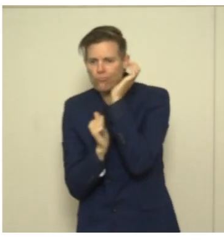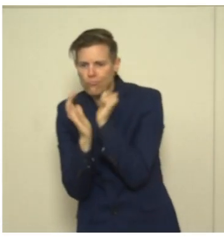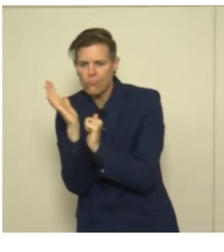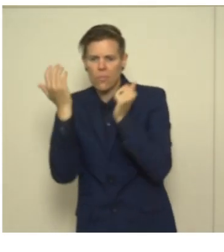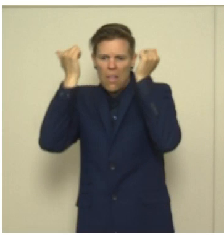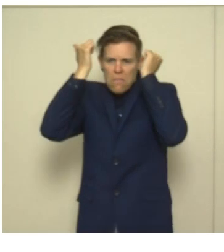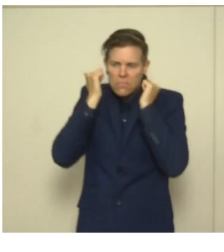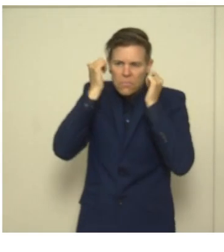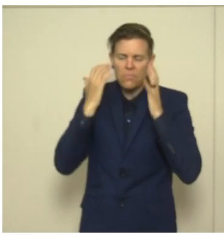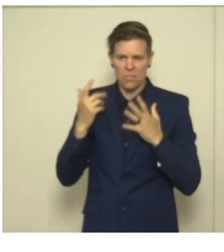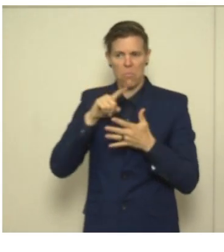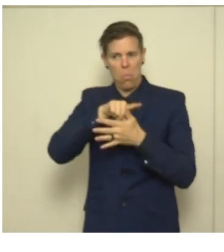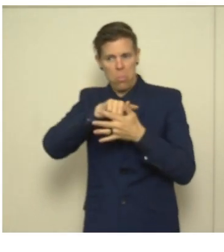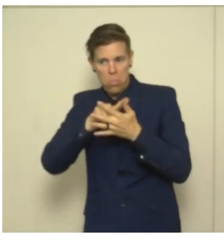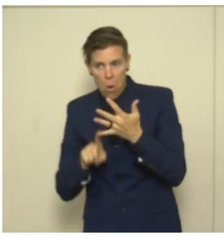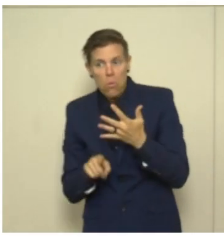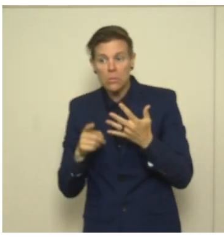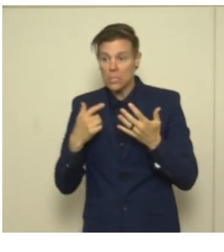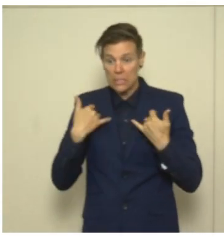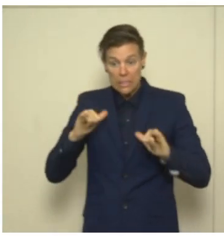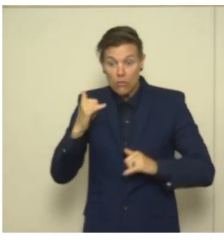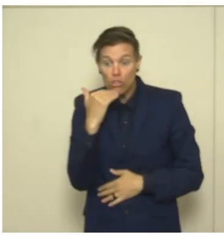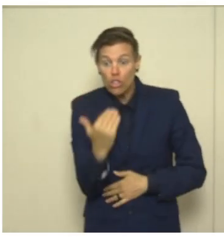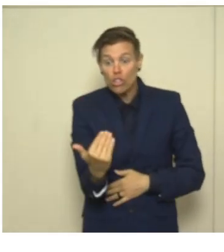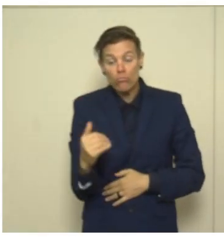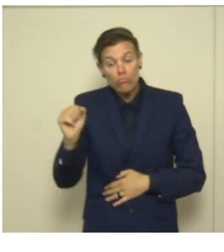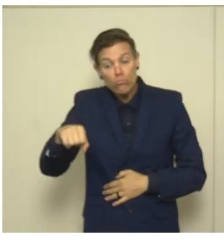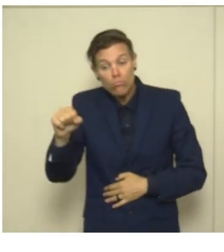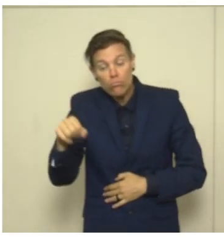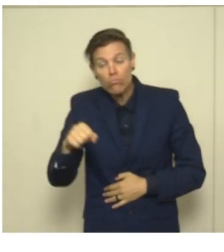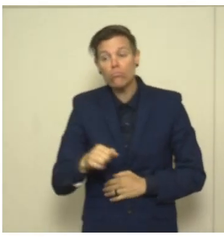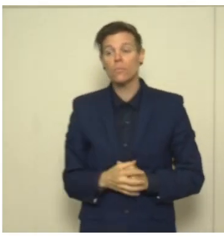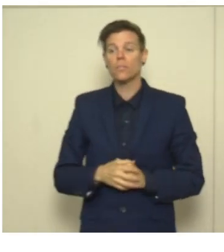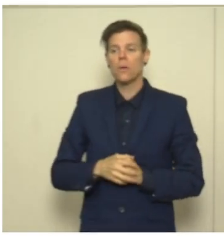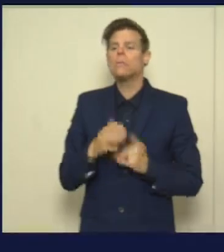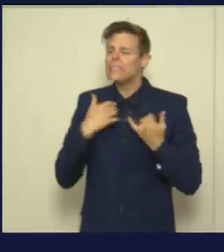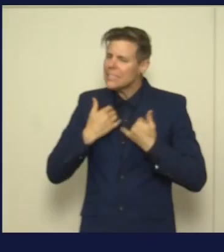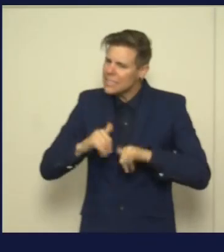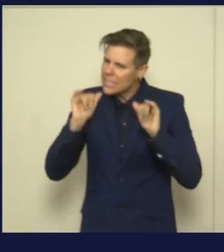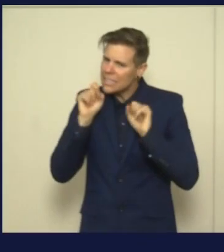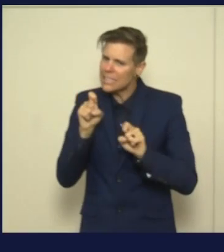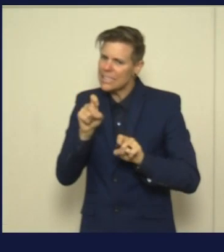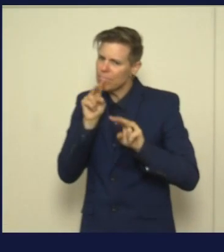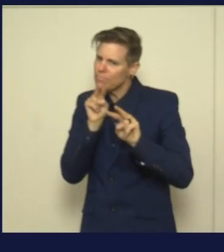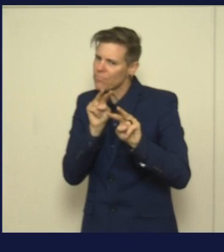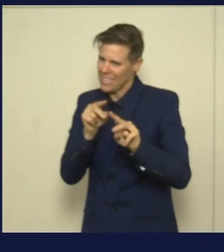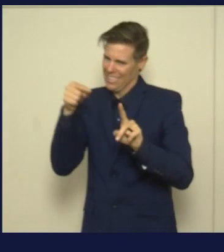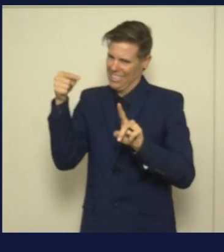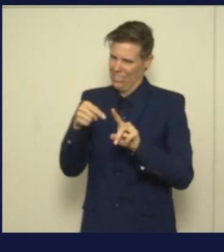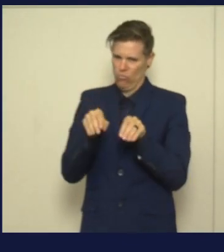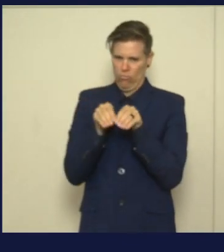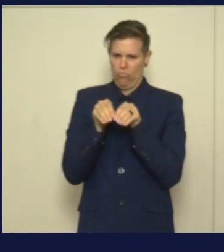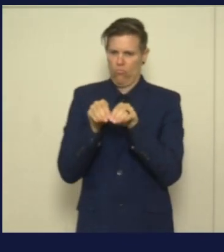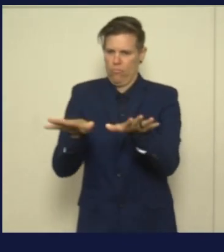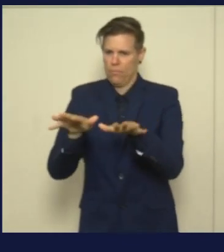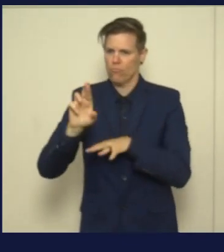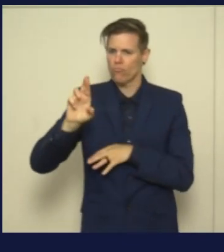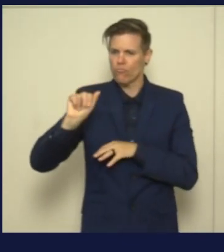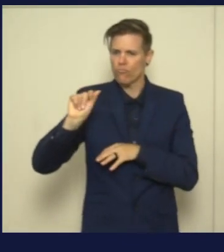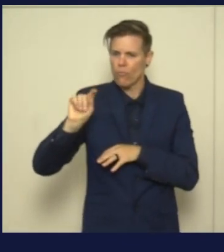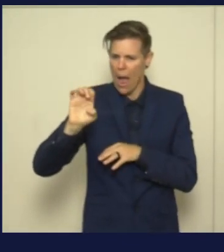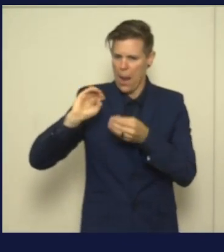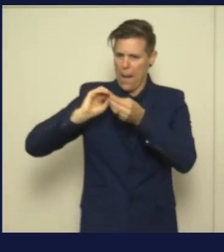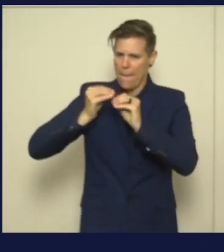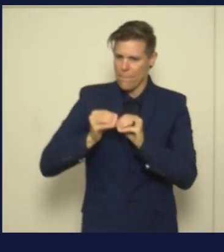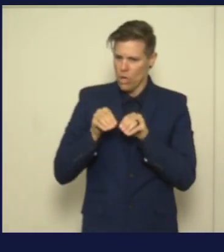I am, to the rate of infection, and we're going to talk about testing in a moment. Next slide. All right, so what that